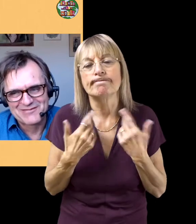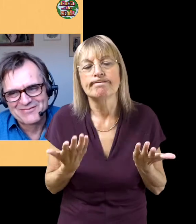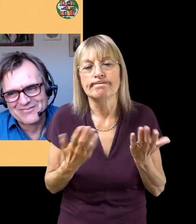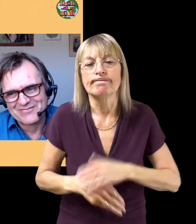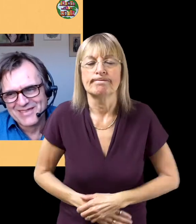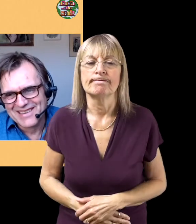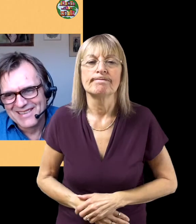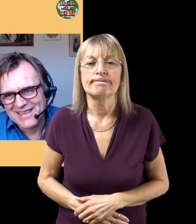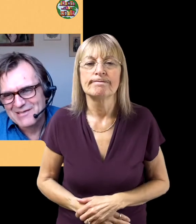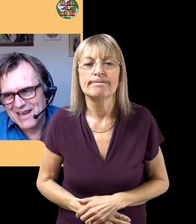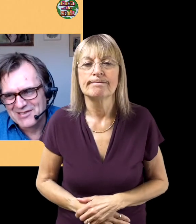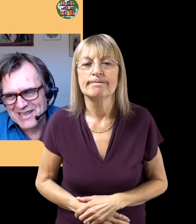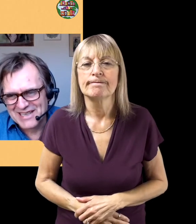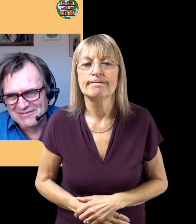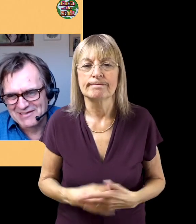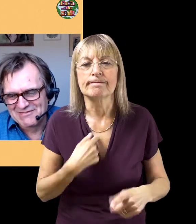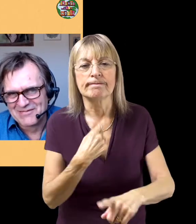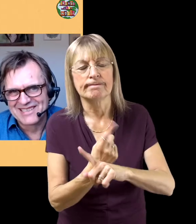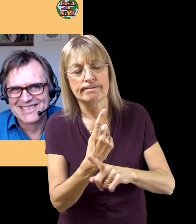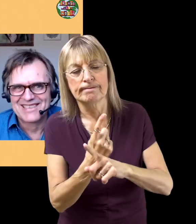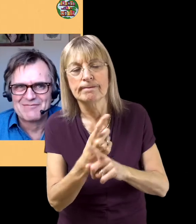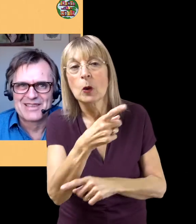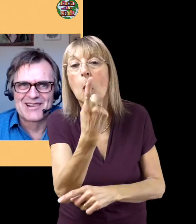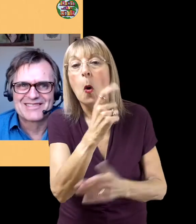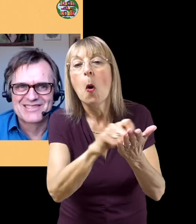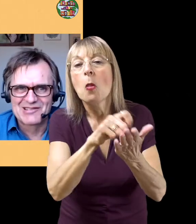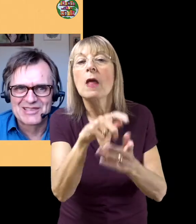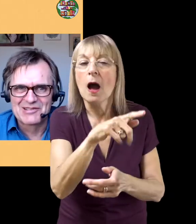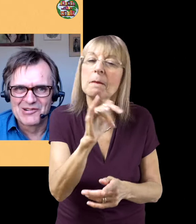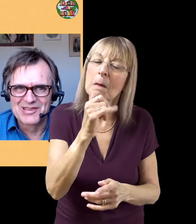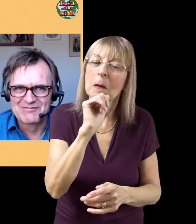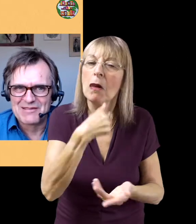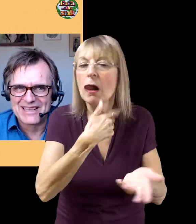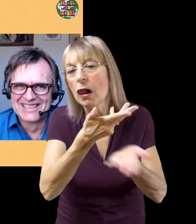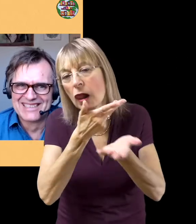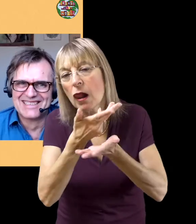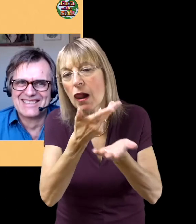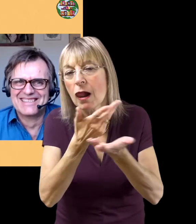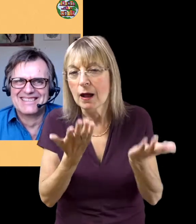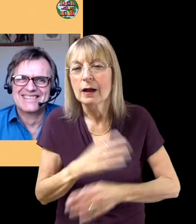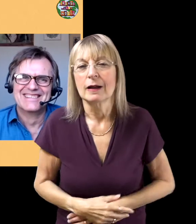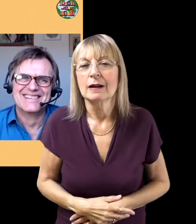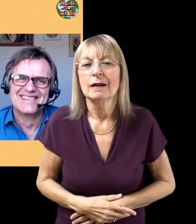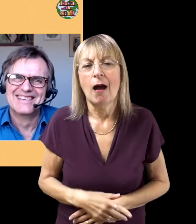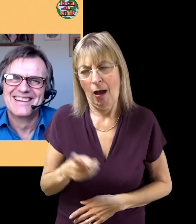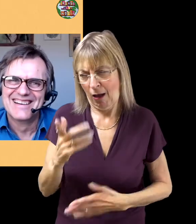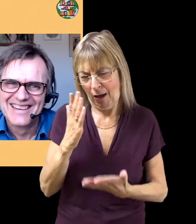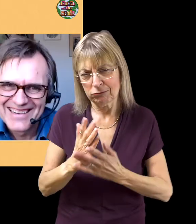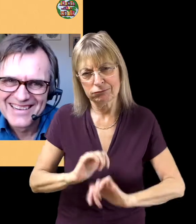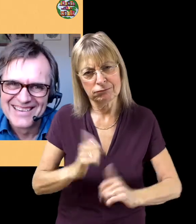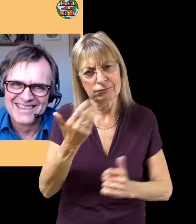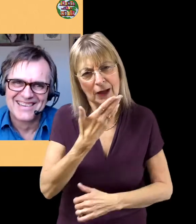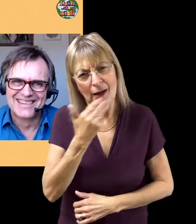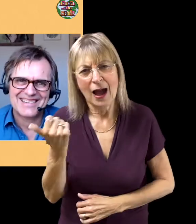of think about doing it even. But then I would talk to the author maybe. You're so